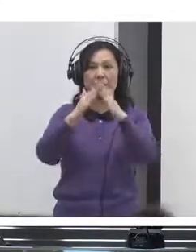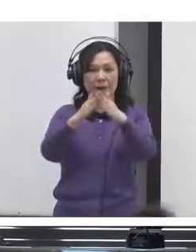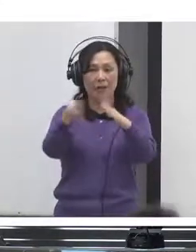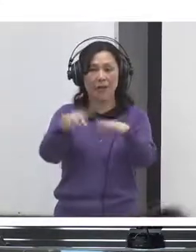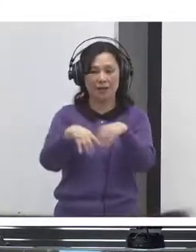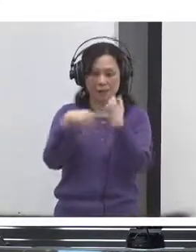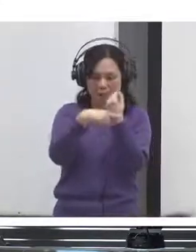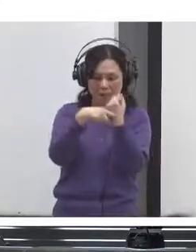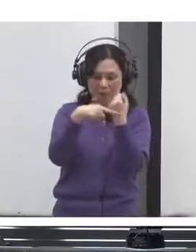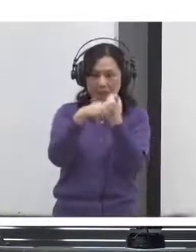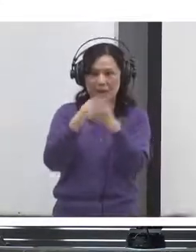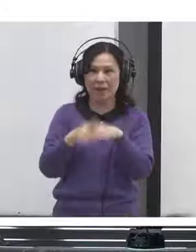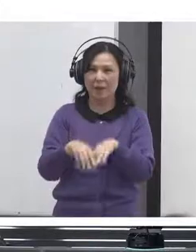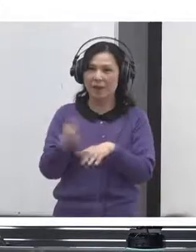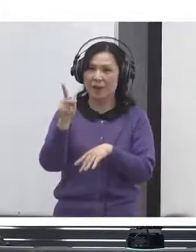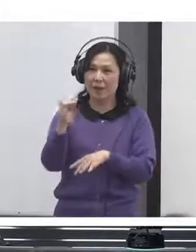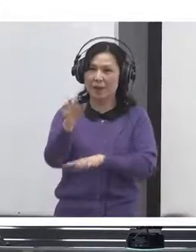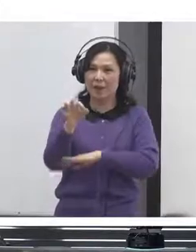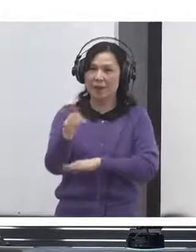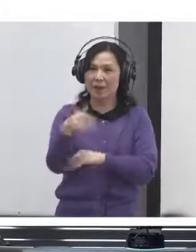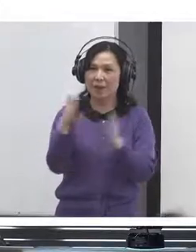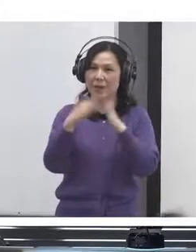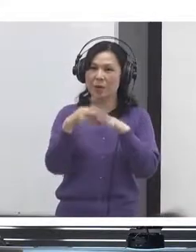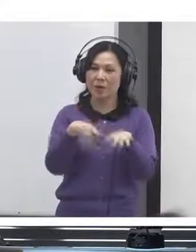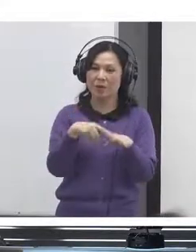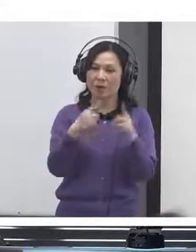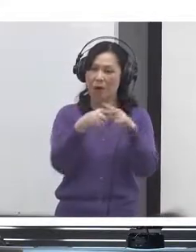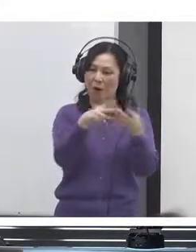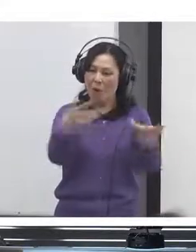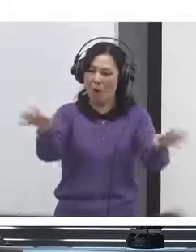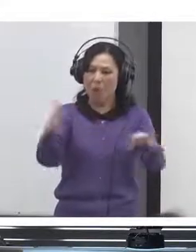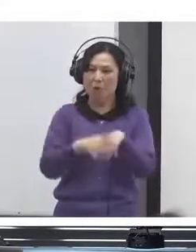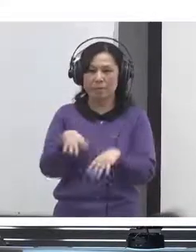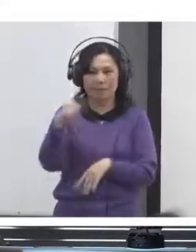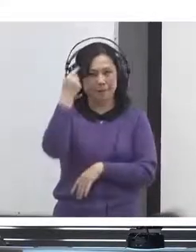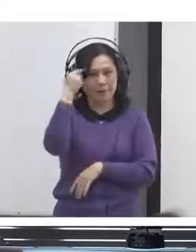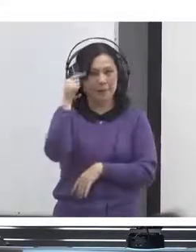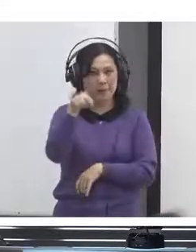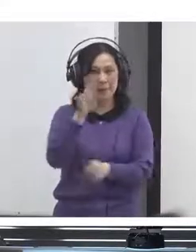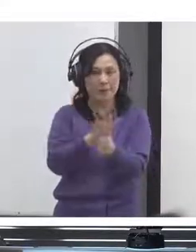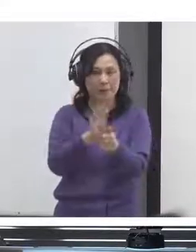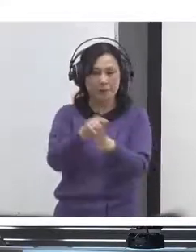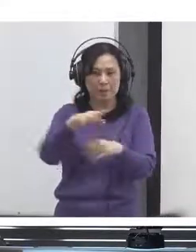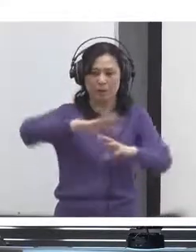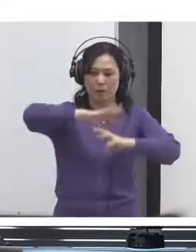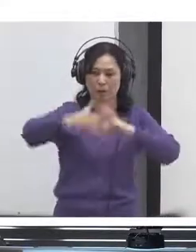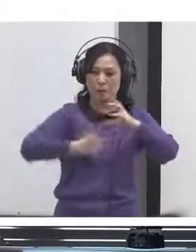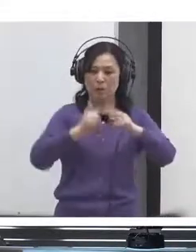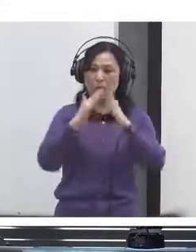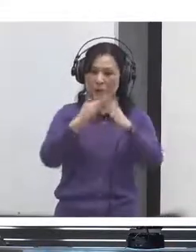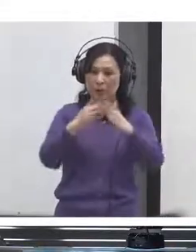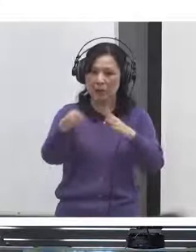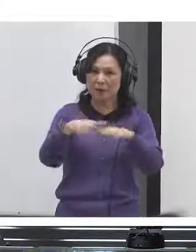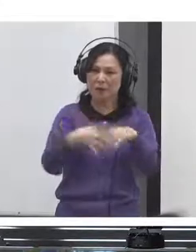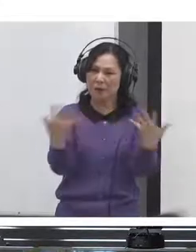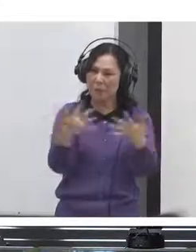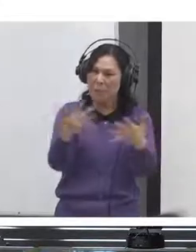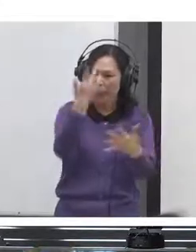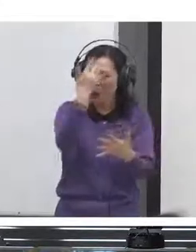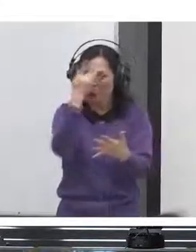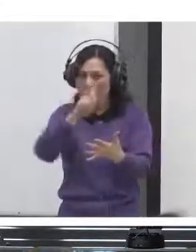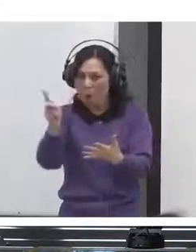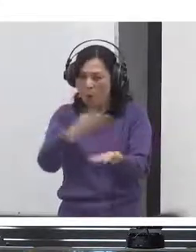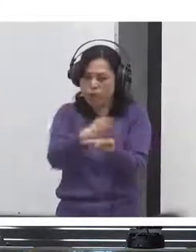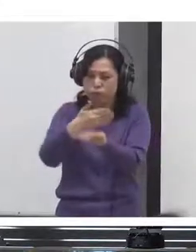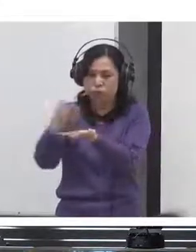to solve the challenges of the global urban age. Our project OCTOPI targets specific urban challenges, such as